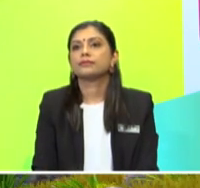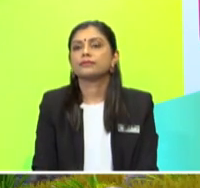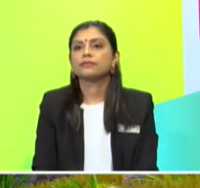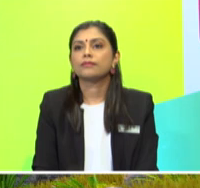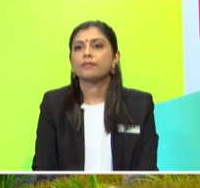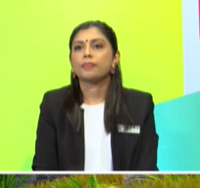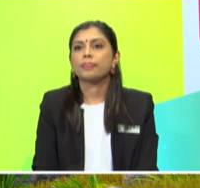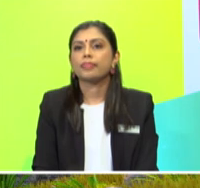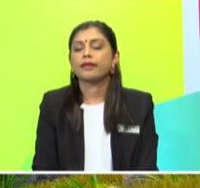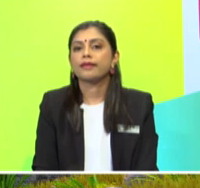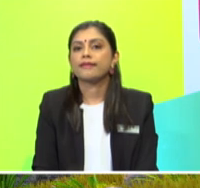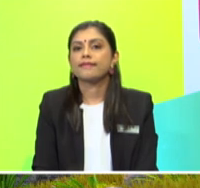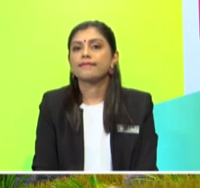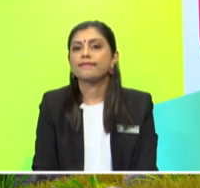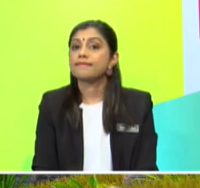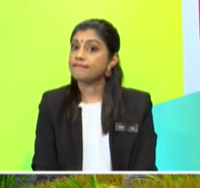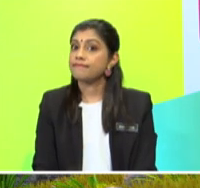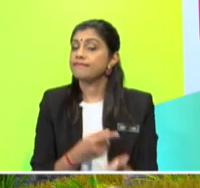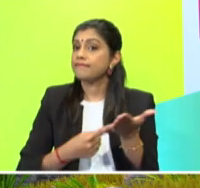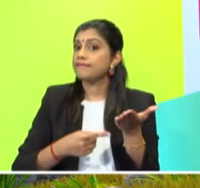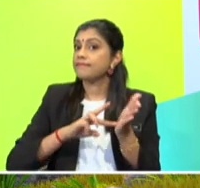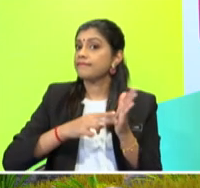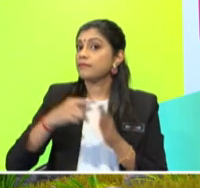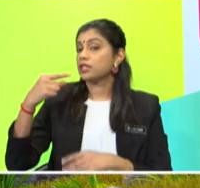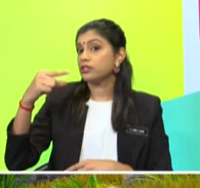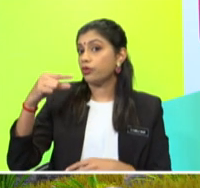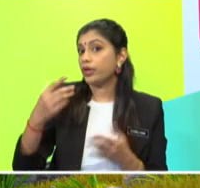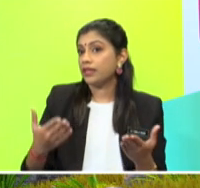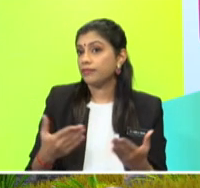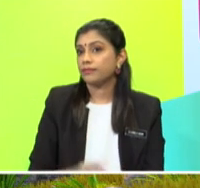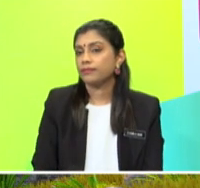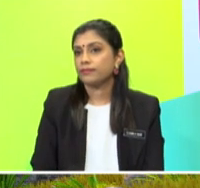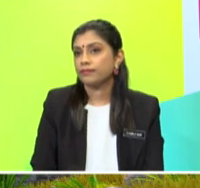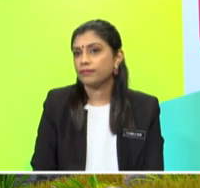Okay, can cool. Can I answer, madam? Yes, cool. What does green color represent, cool?